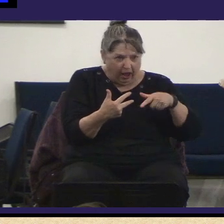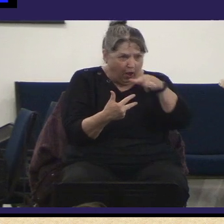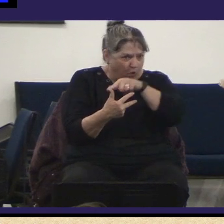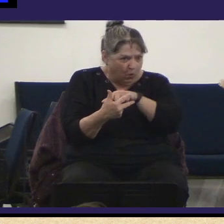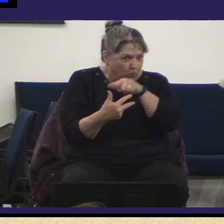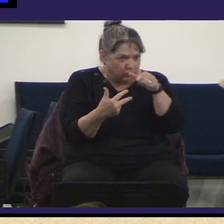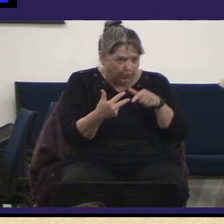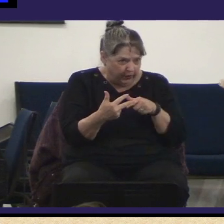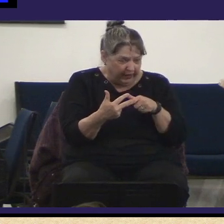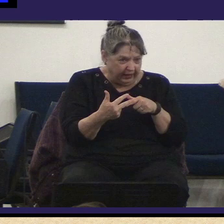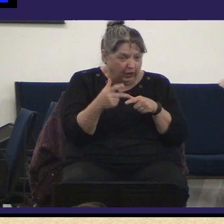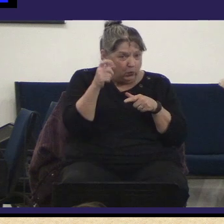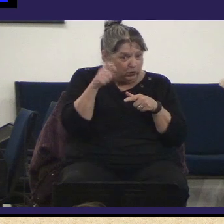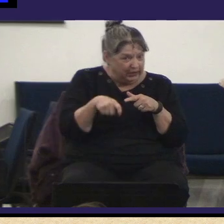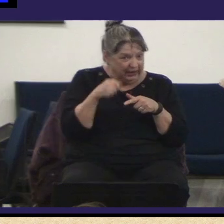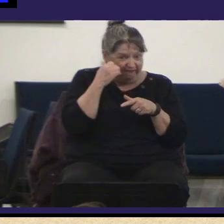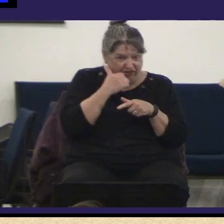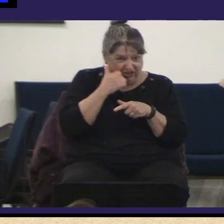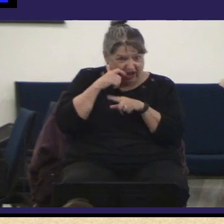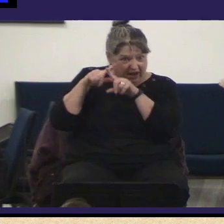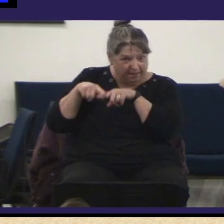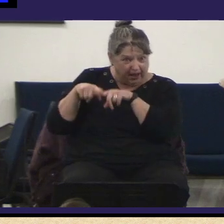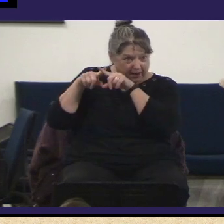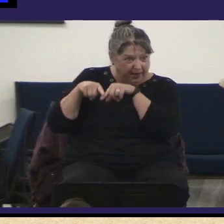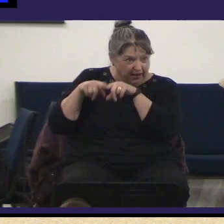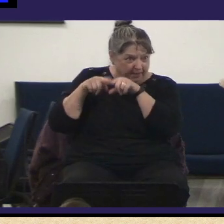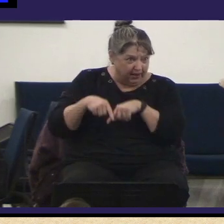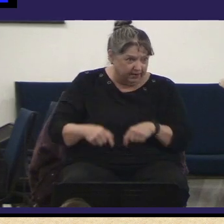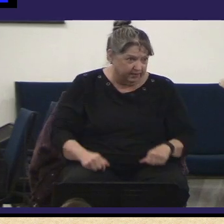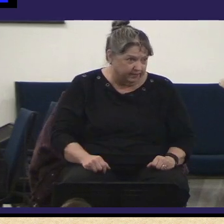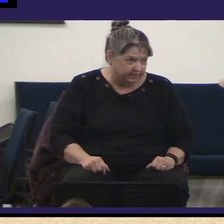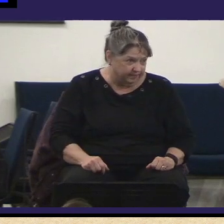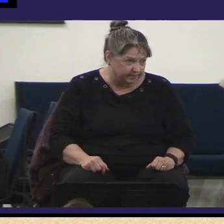basis. Food for thought.